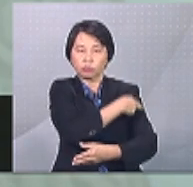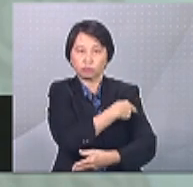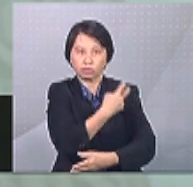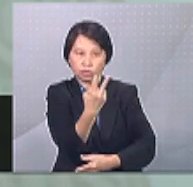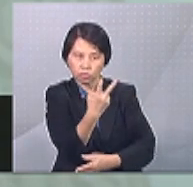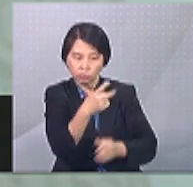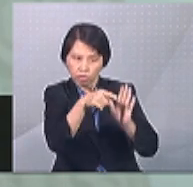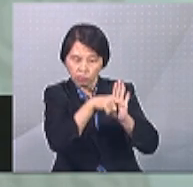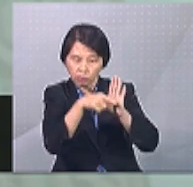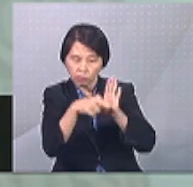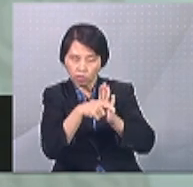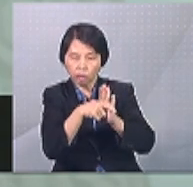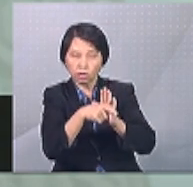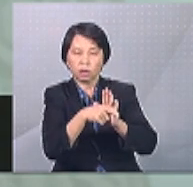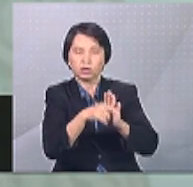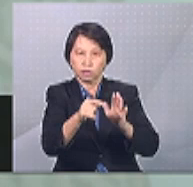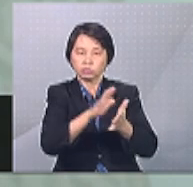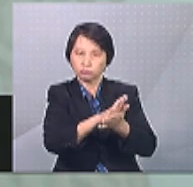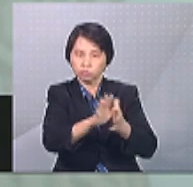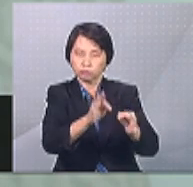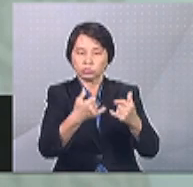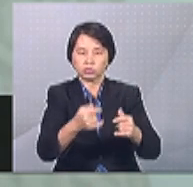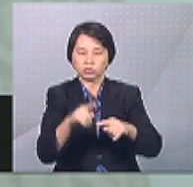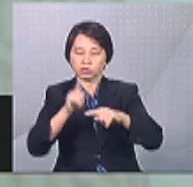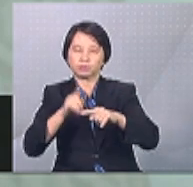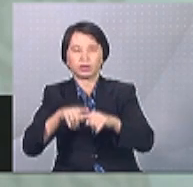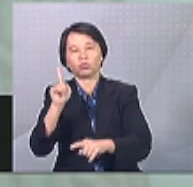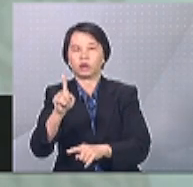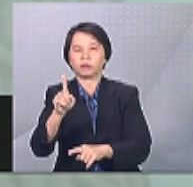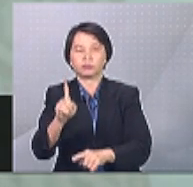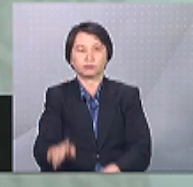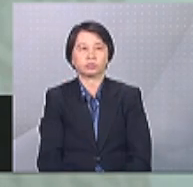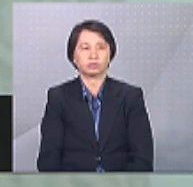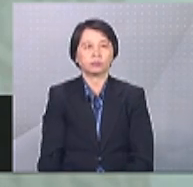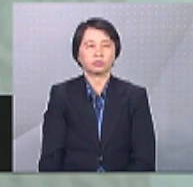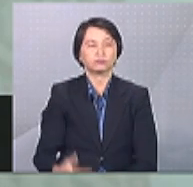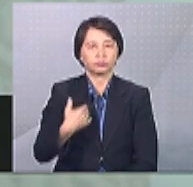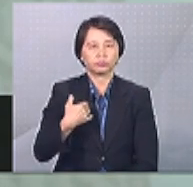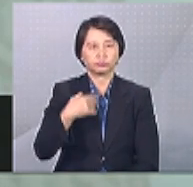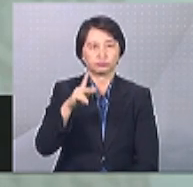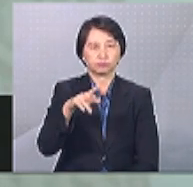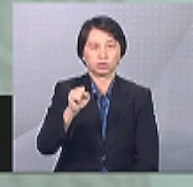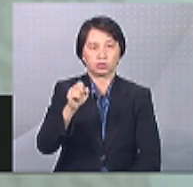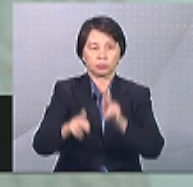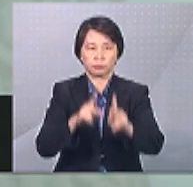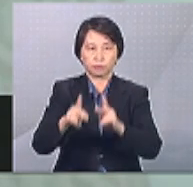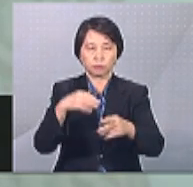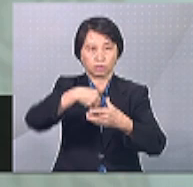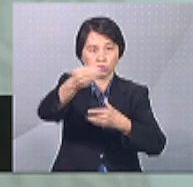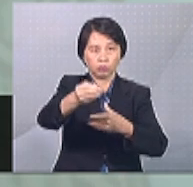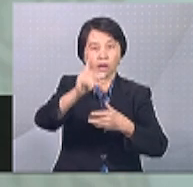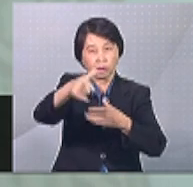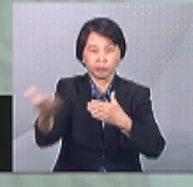negative is actually coherent. So now we only depends on one. Have there been any cases of people who have been discharged and then coming